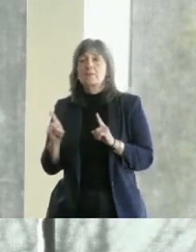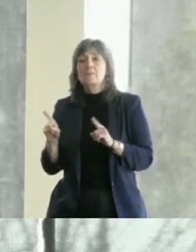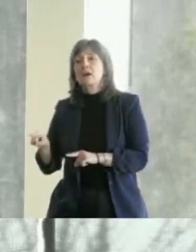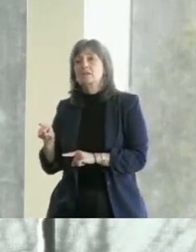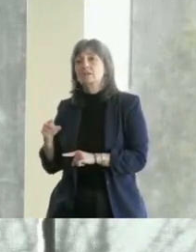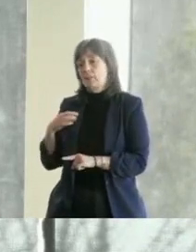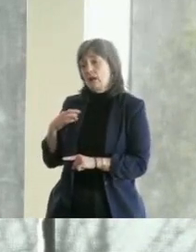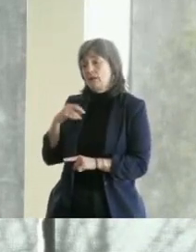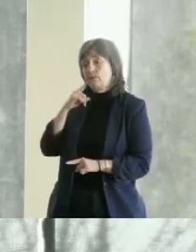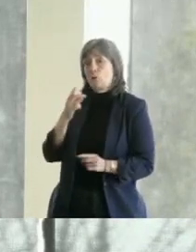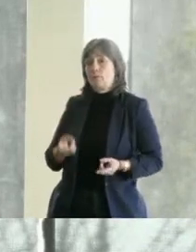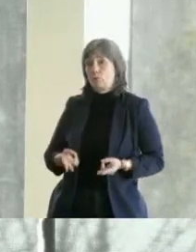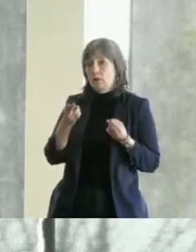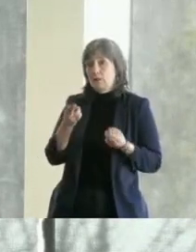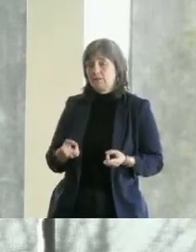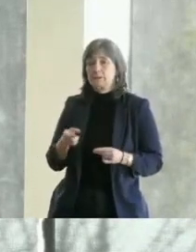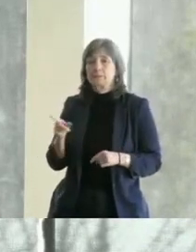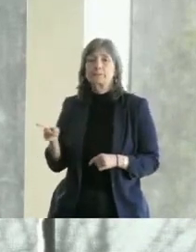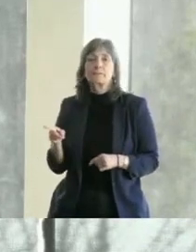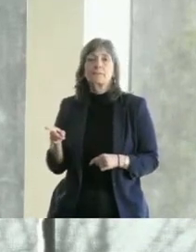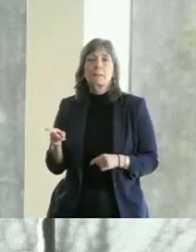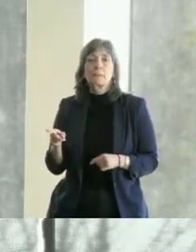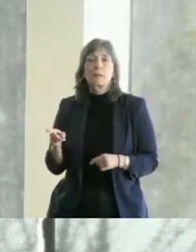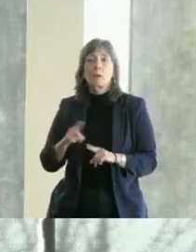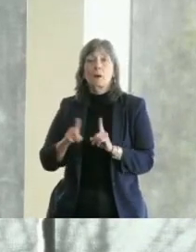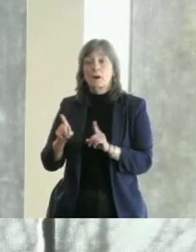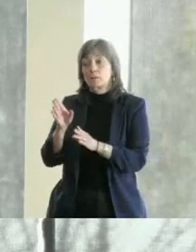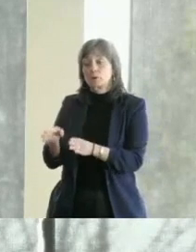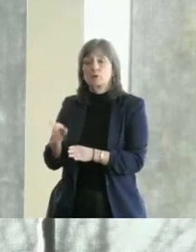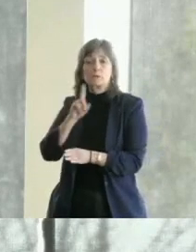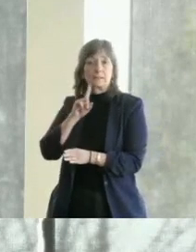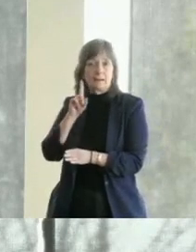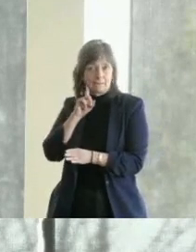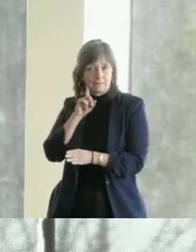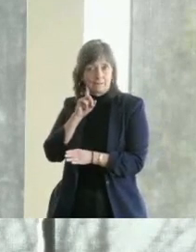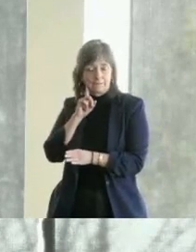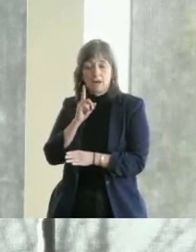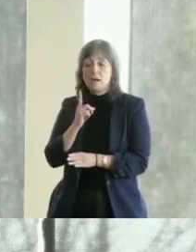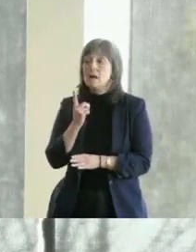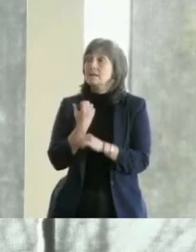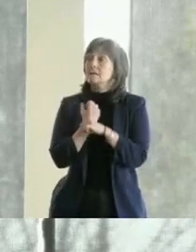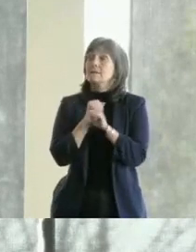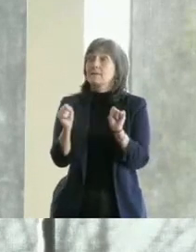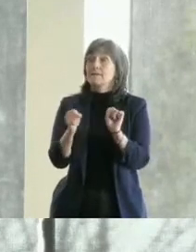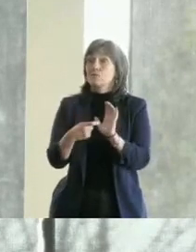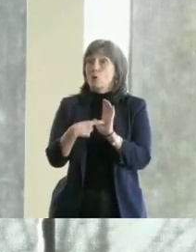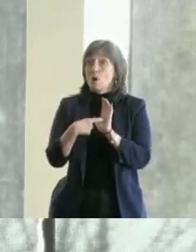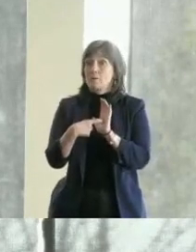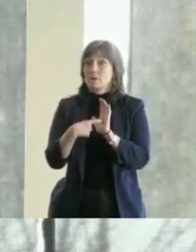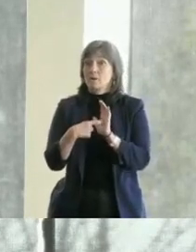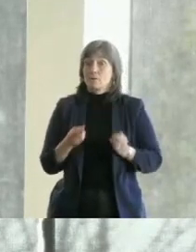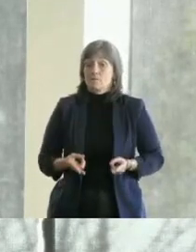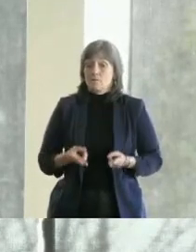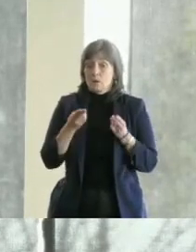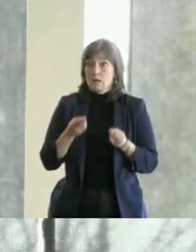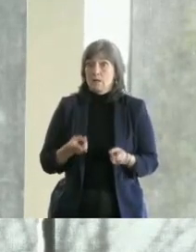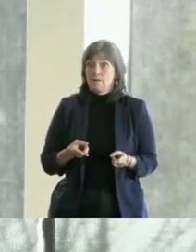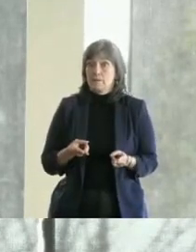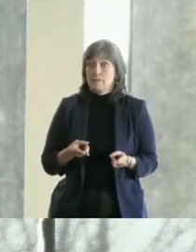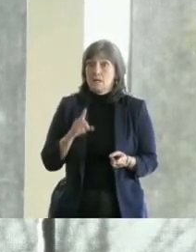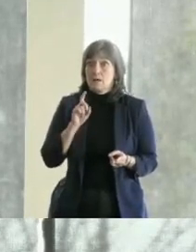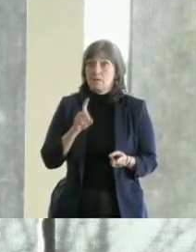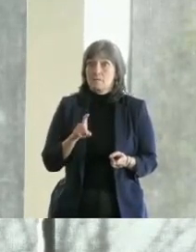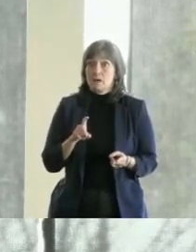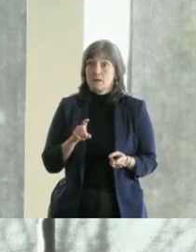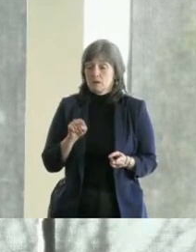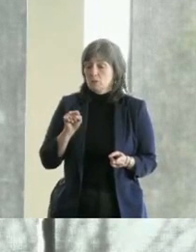But he was deaf. And one of the safety requirements was that before he left every morning, he had to